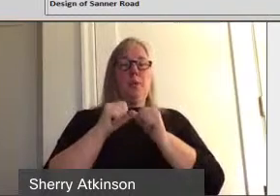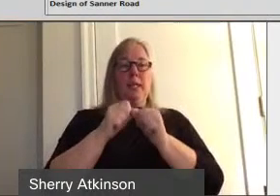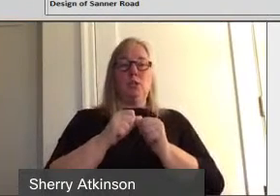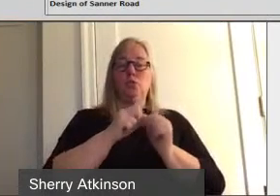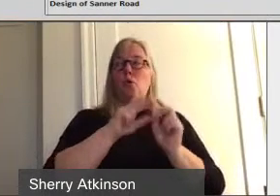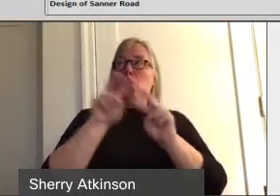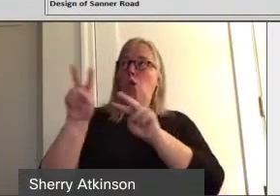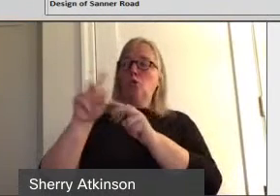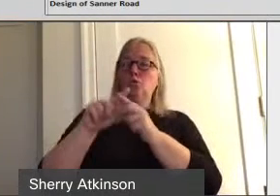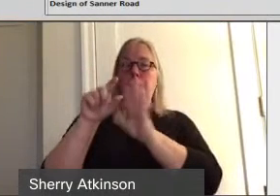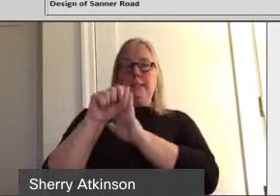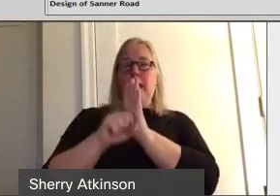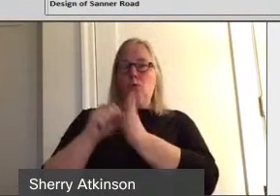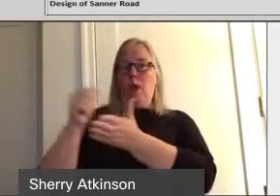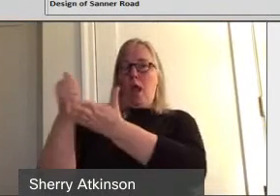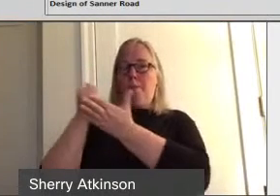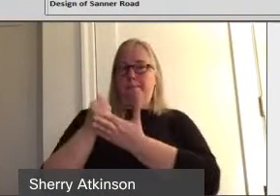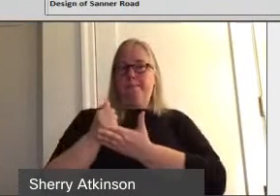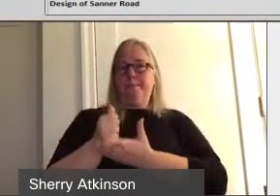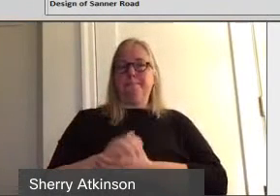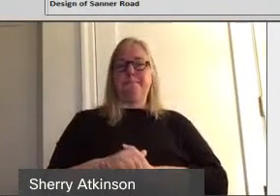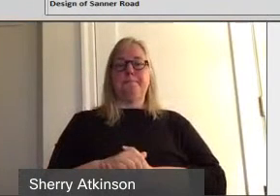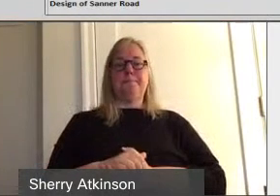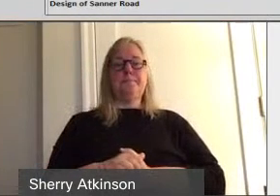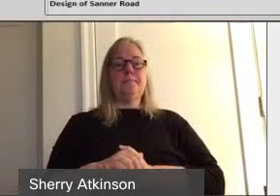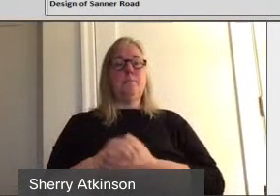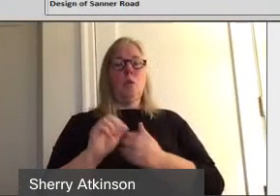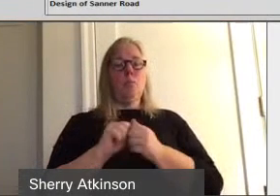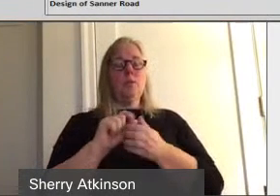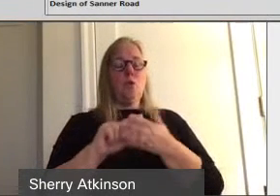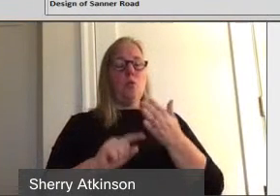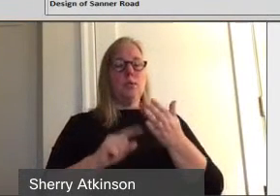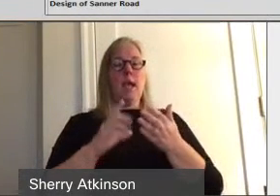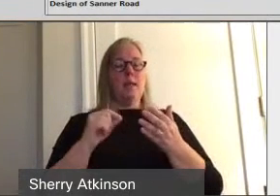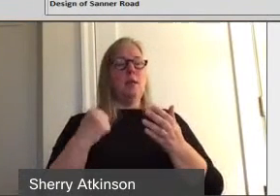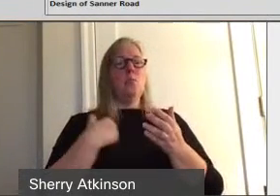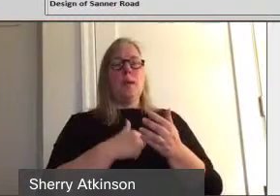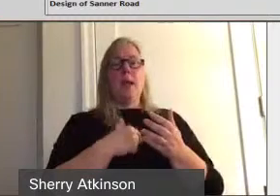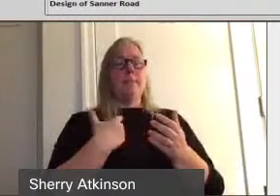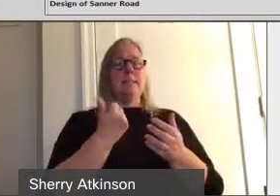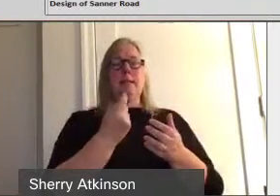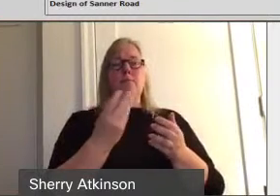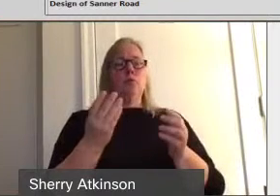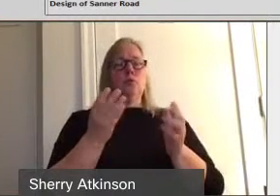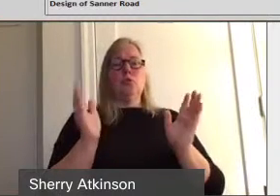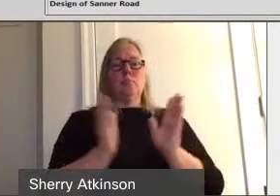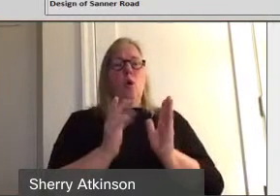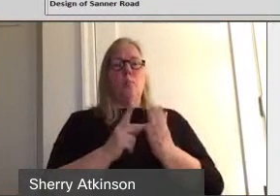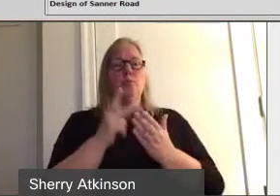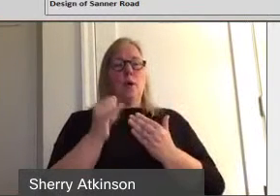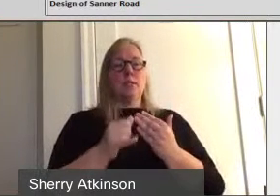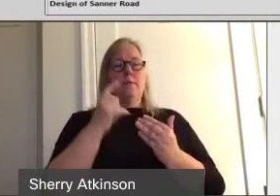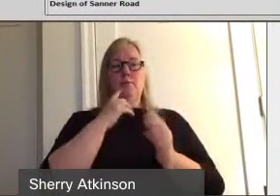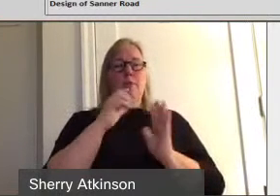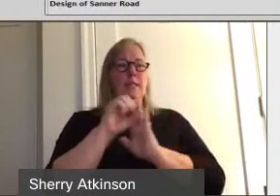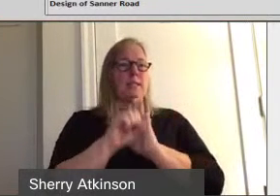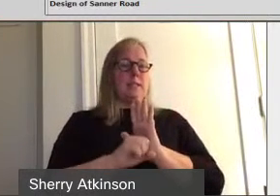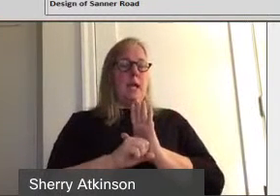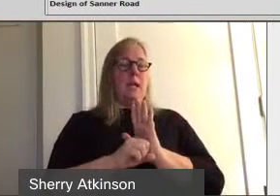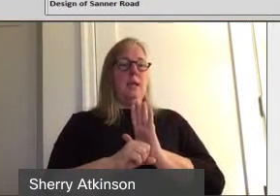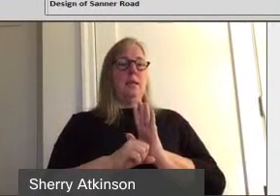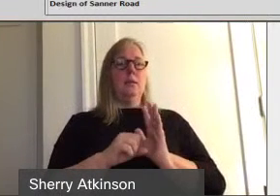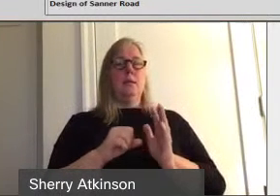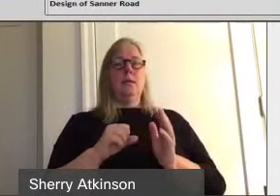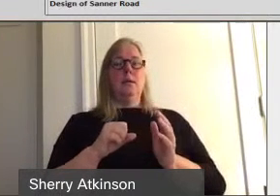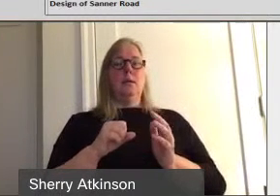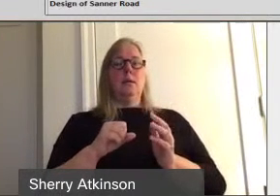help with those. And make the point that those small projects at the state can go a long way if they were to increase their funding